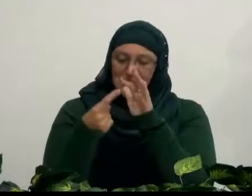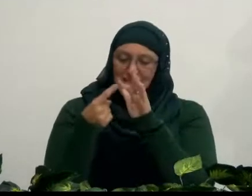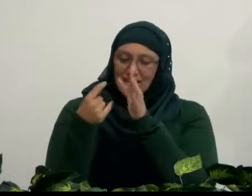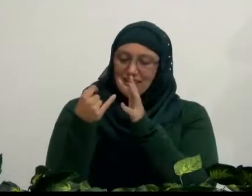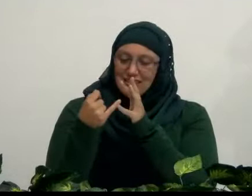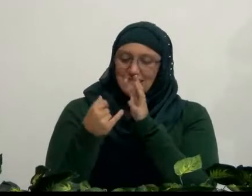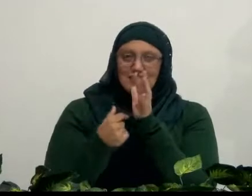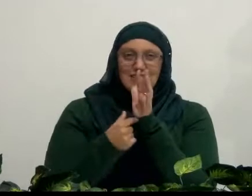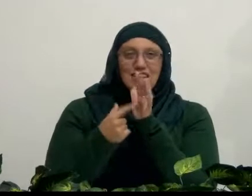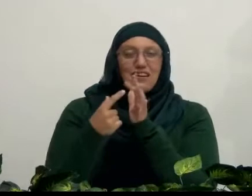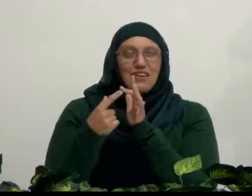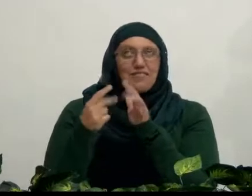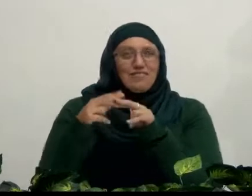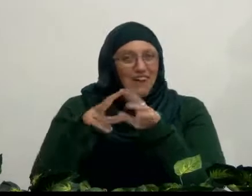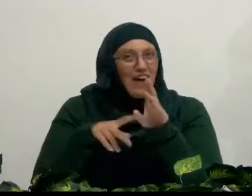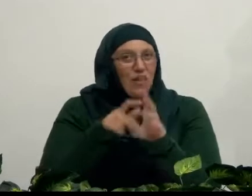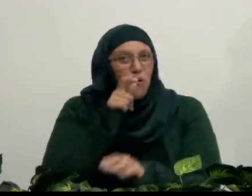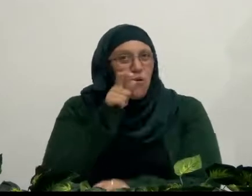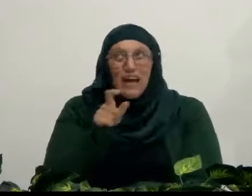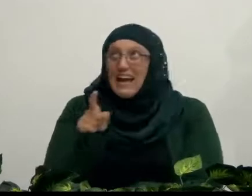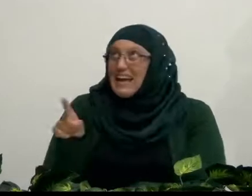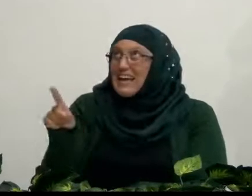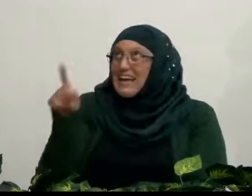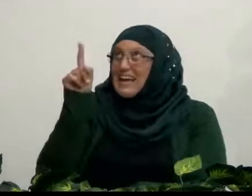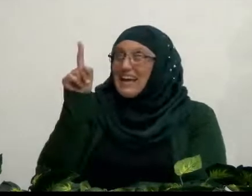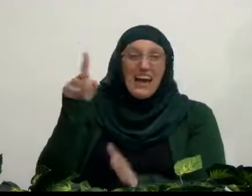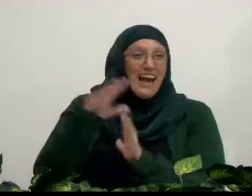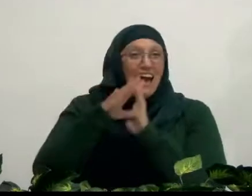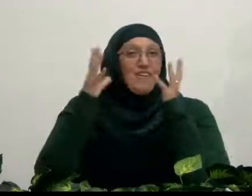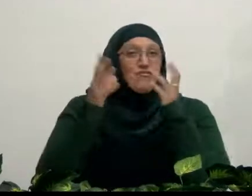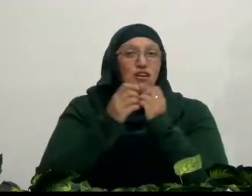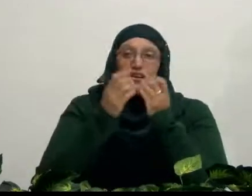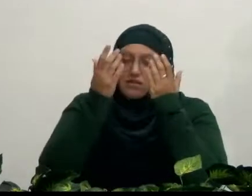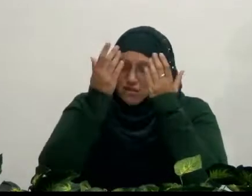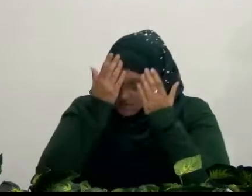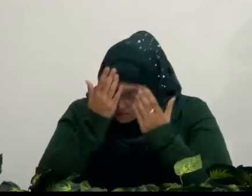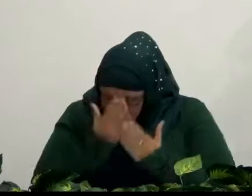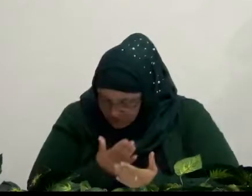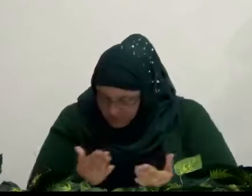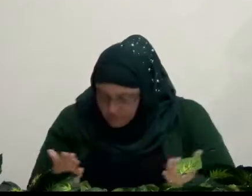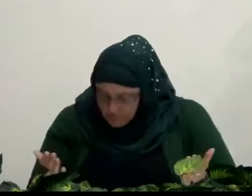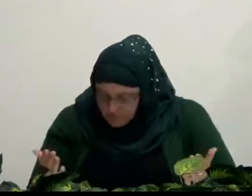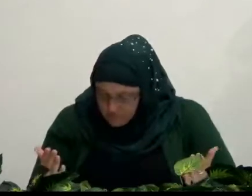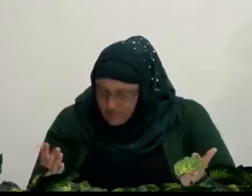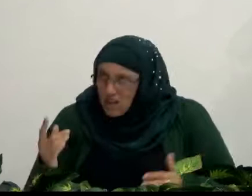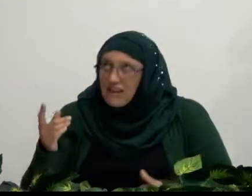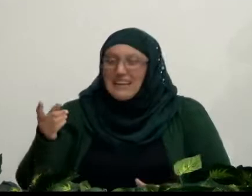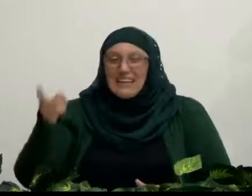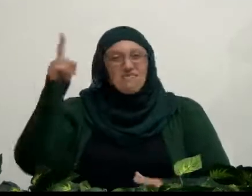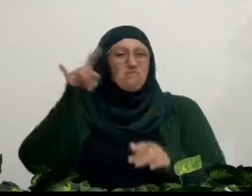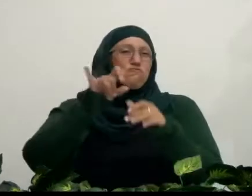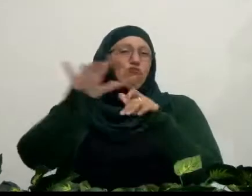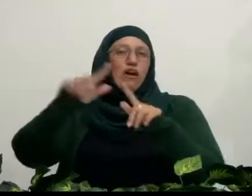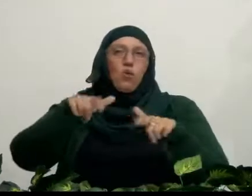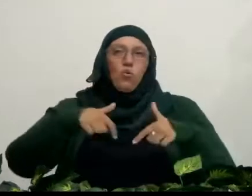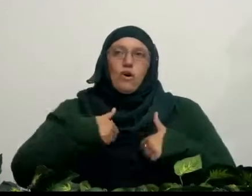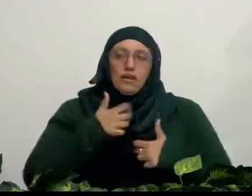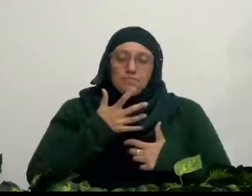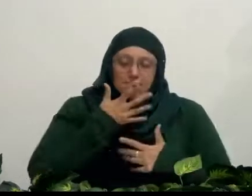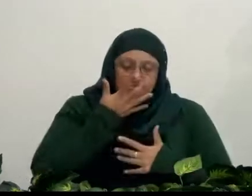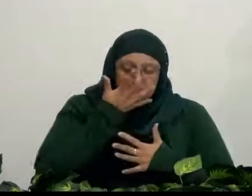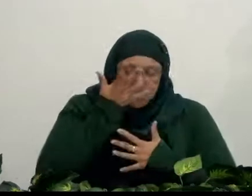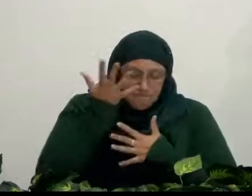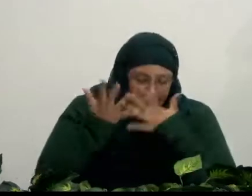Allah before whom everything is humbled, to whose greatness everything is humiliated, and to whose